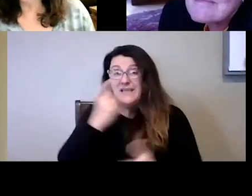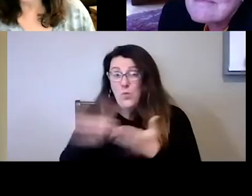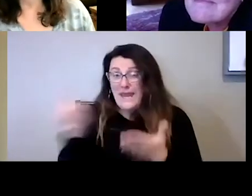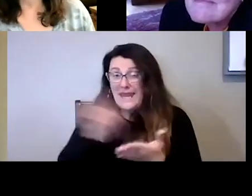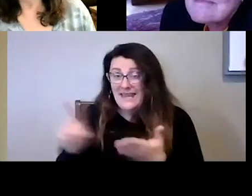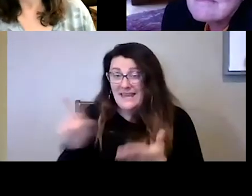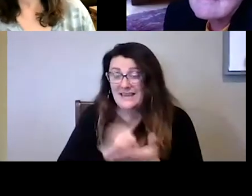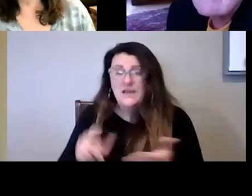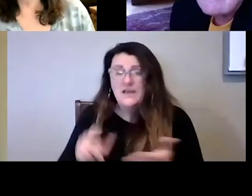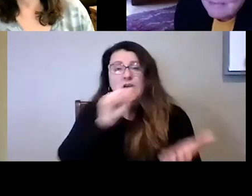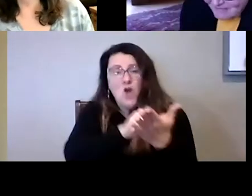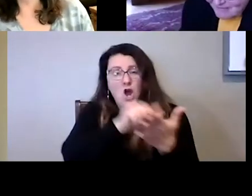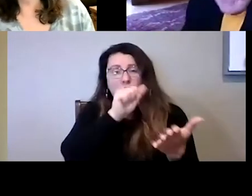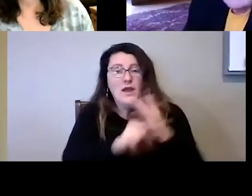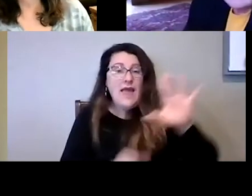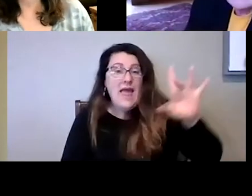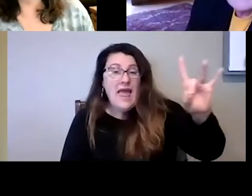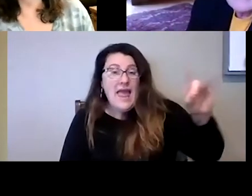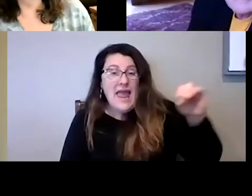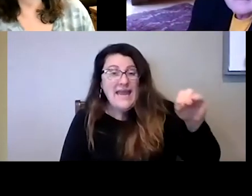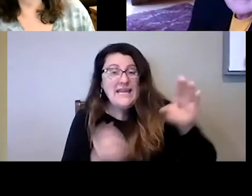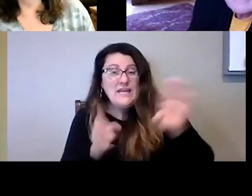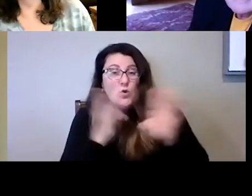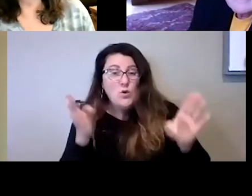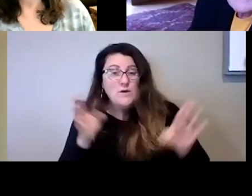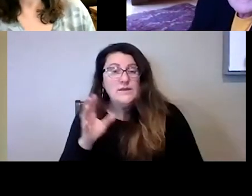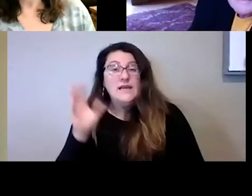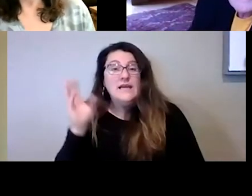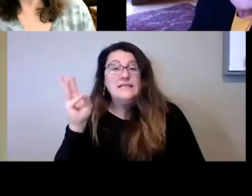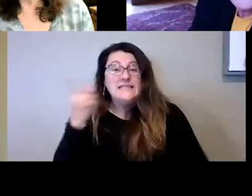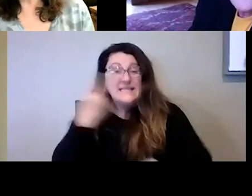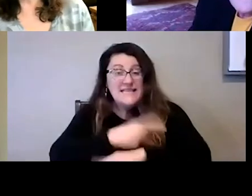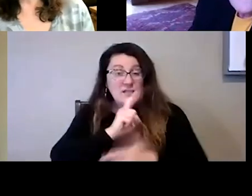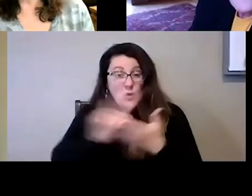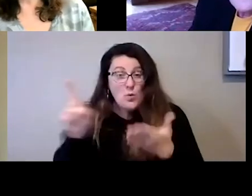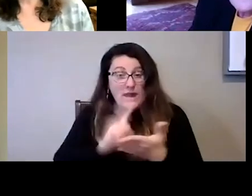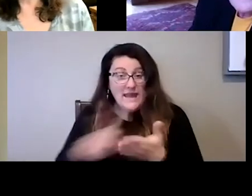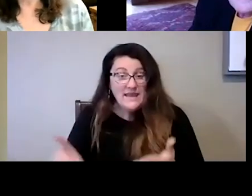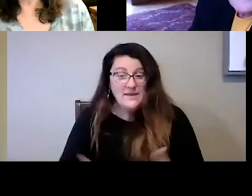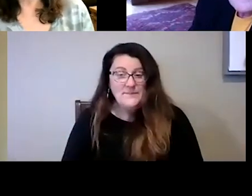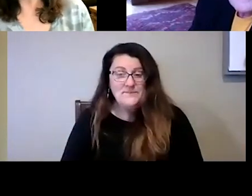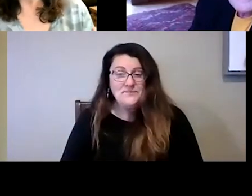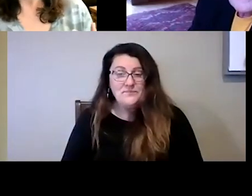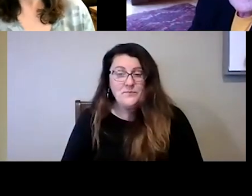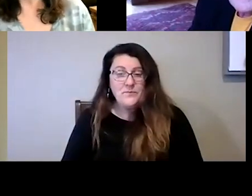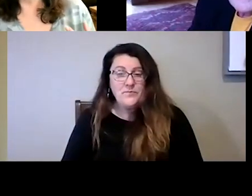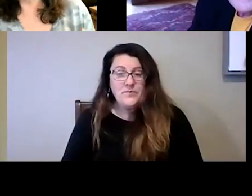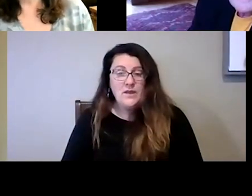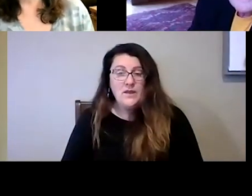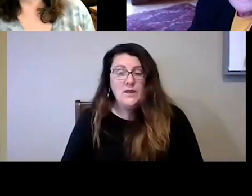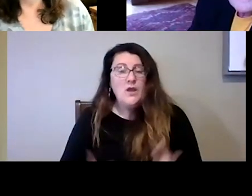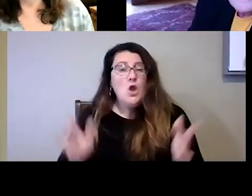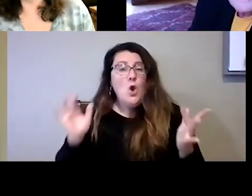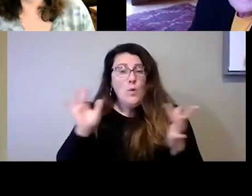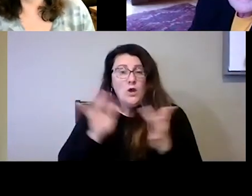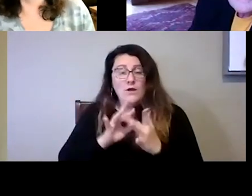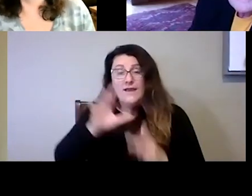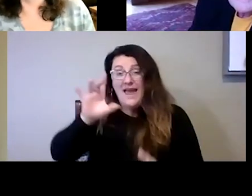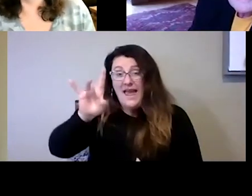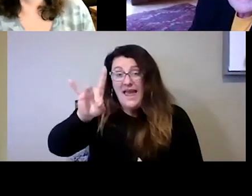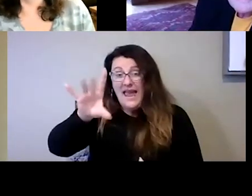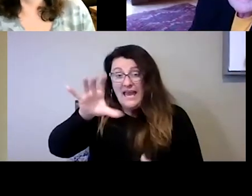to knock on 80 doors, 6 days a week, right? And, we contacted